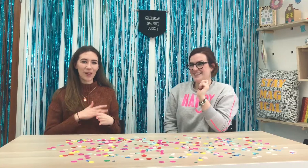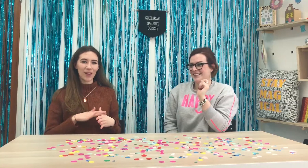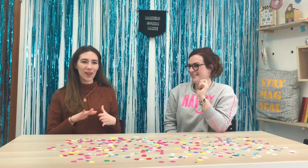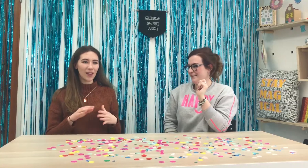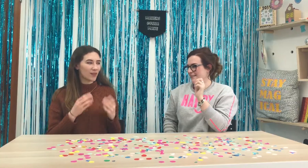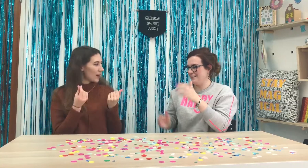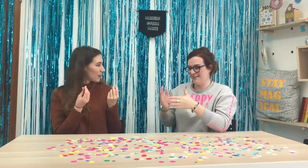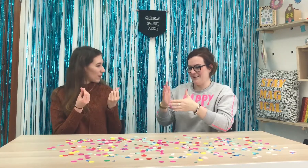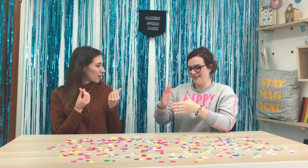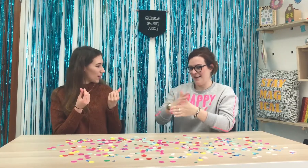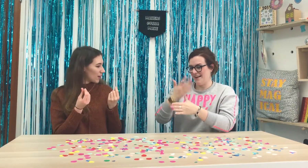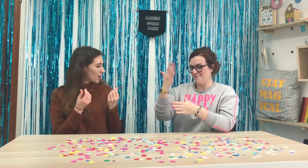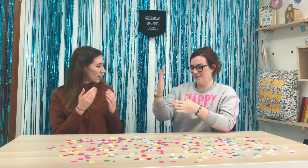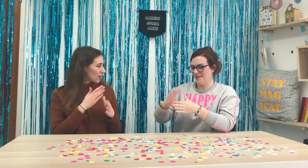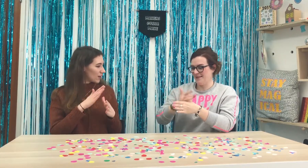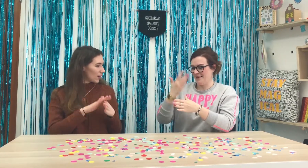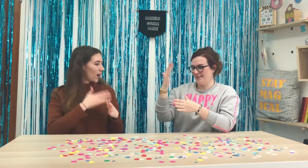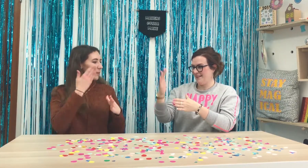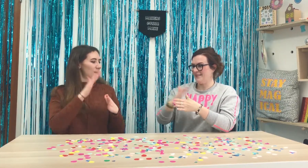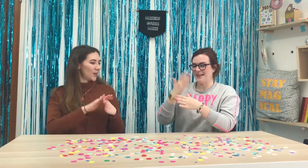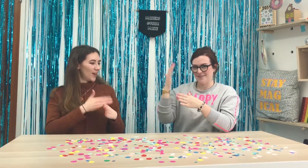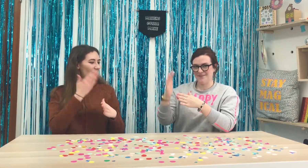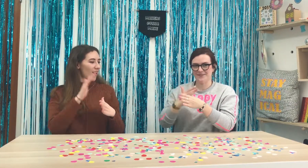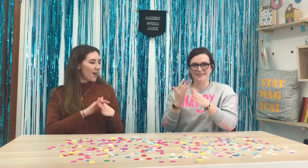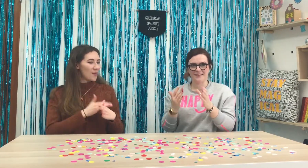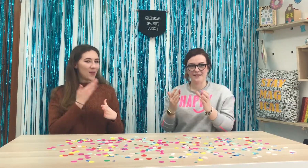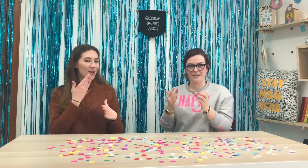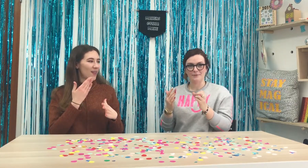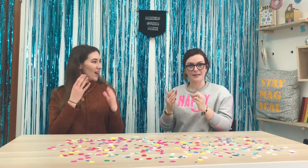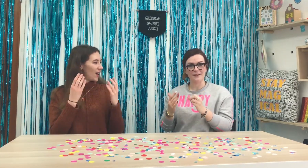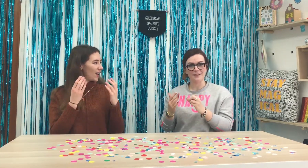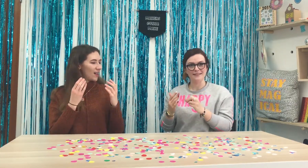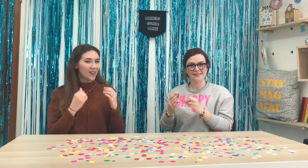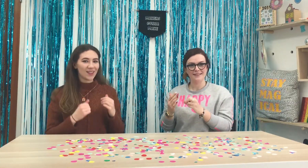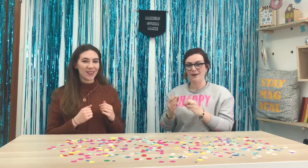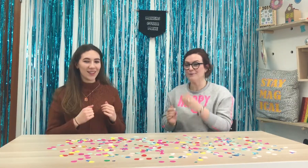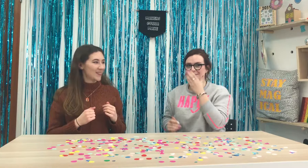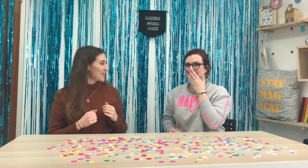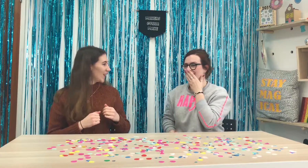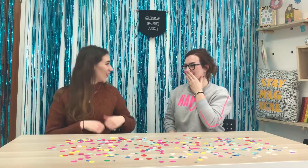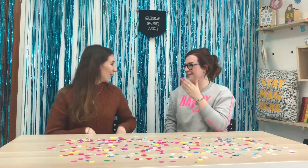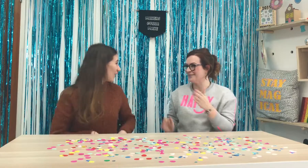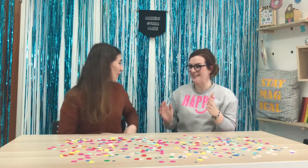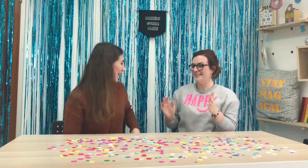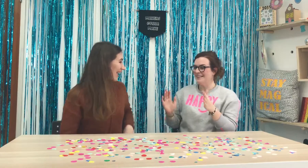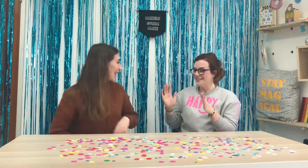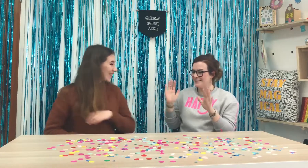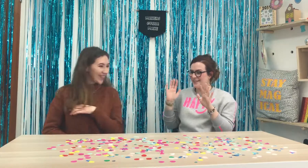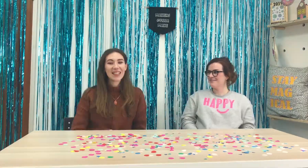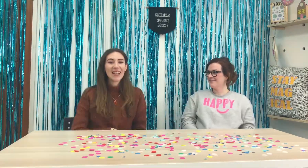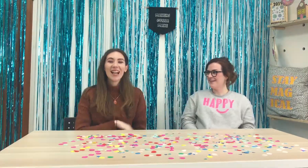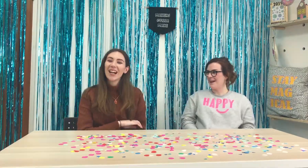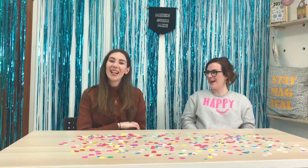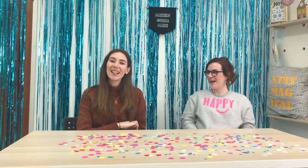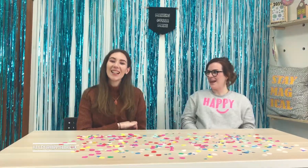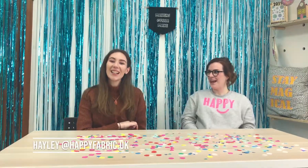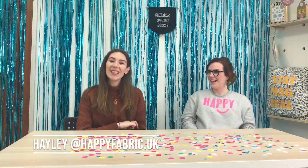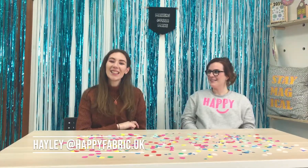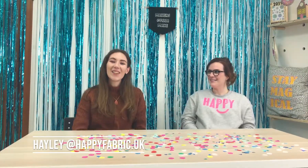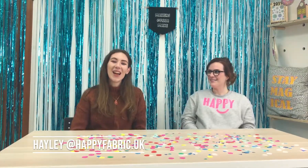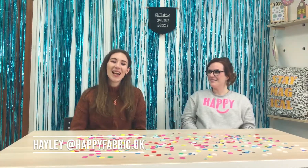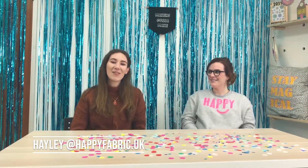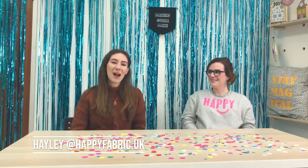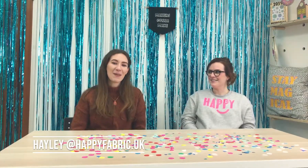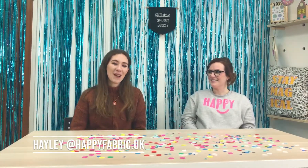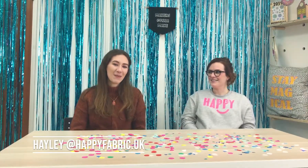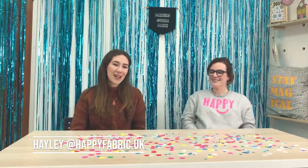Oh. Happy Fab. Yeah, up. Up. Sorry. Yeah. Up. Are we going? Yeah. Oh, sorry. Oh, Sorry. we're already getting No, into it. Hi guys,